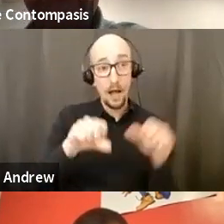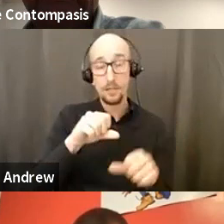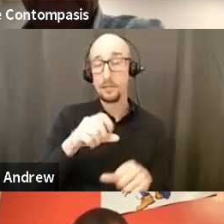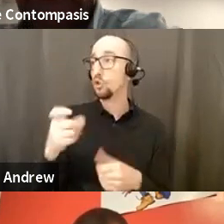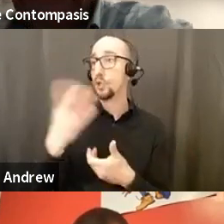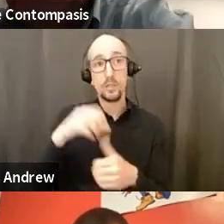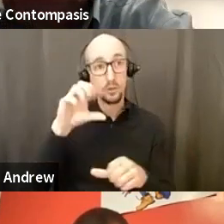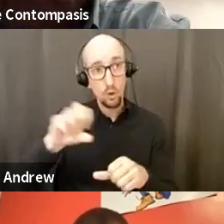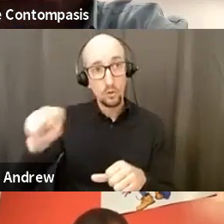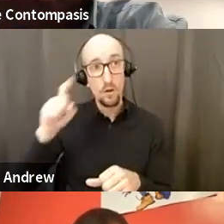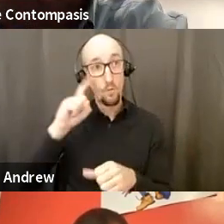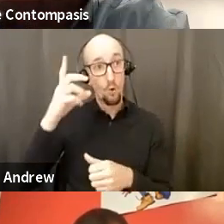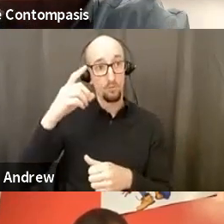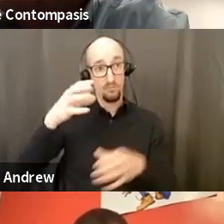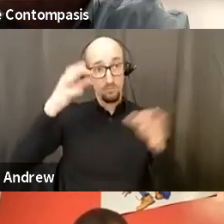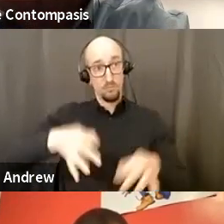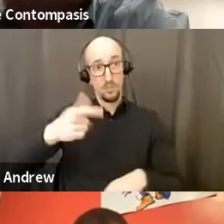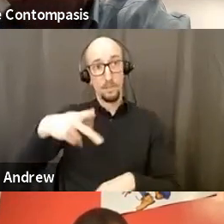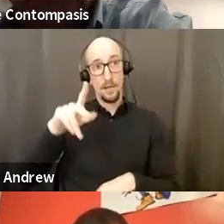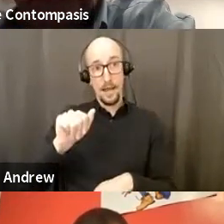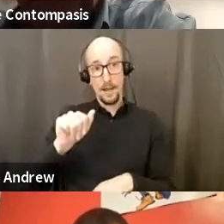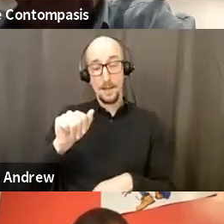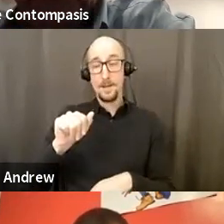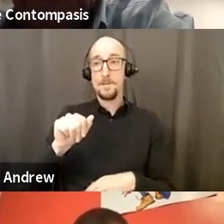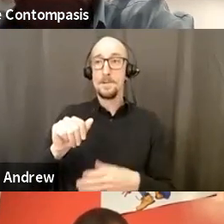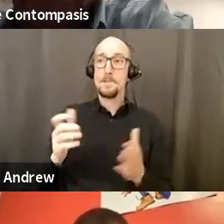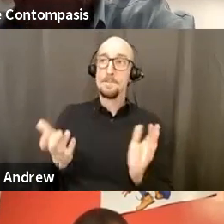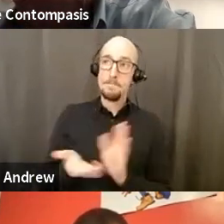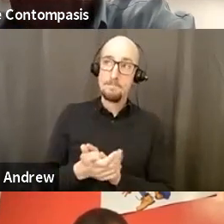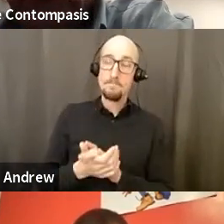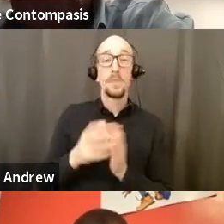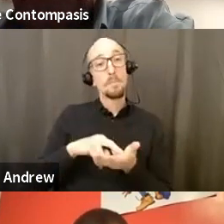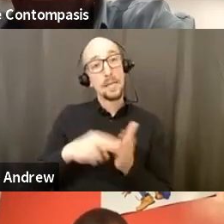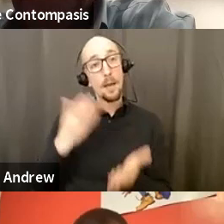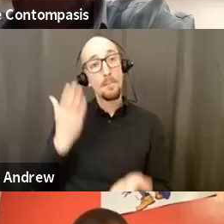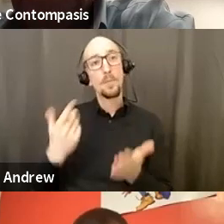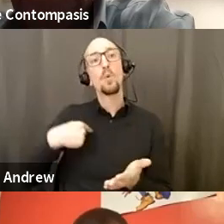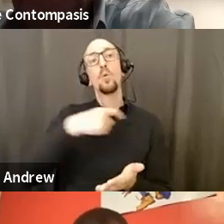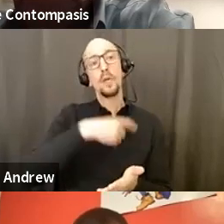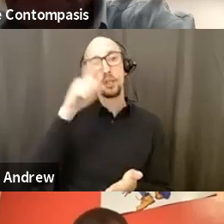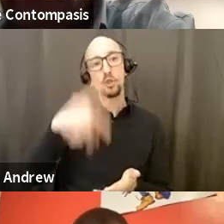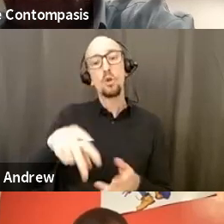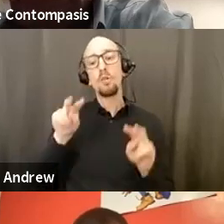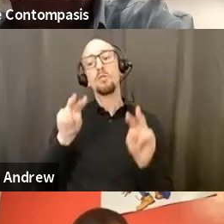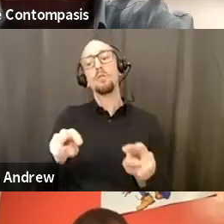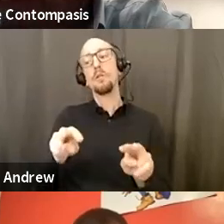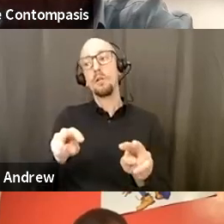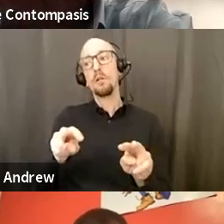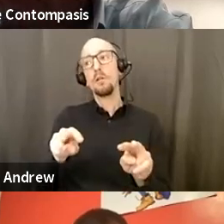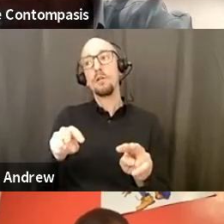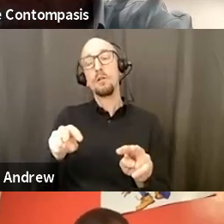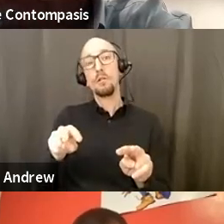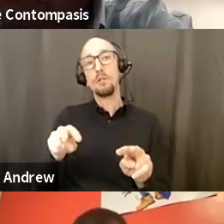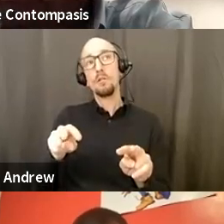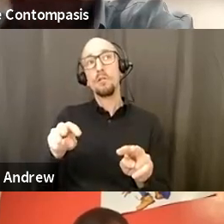the GPA, perhaps we ought to think about whether we do that, because we